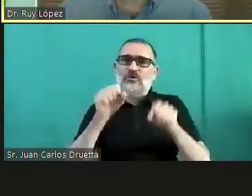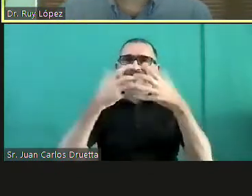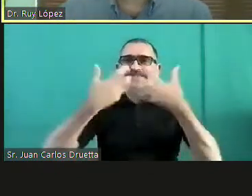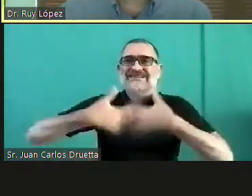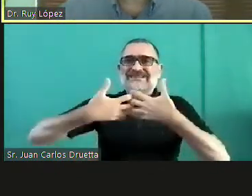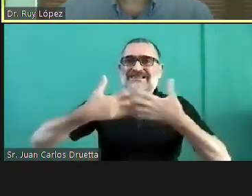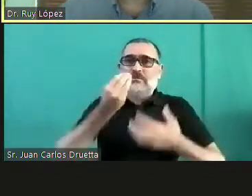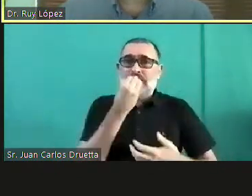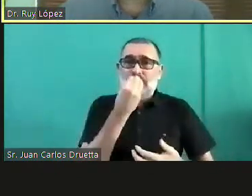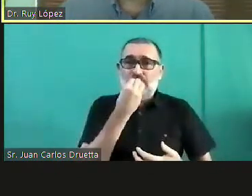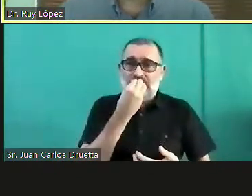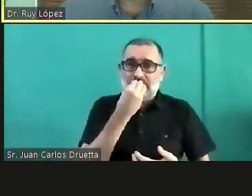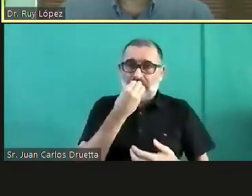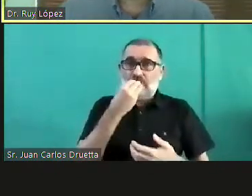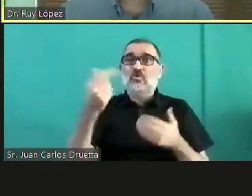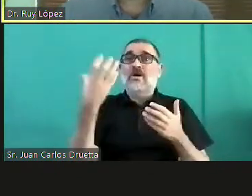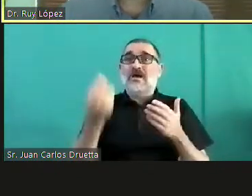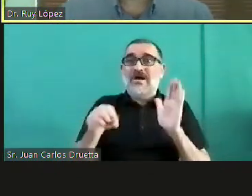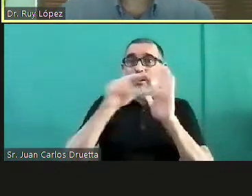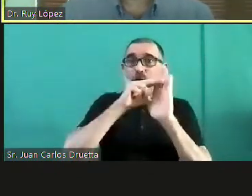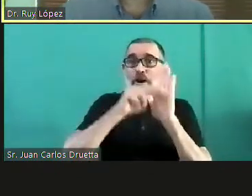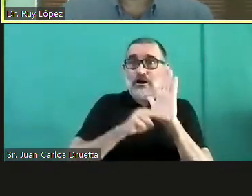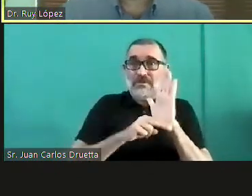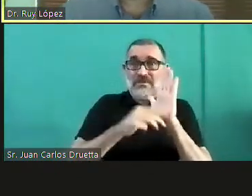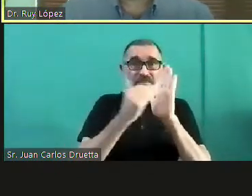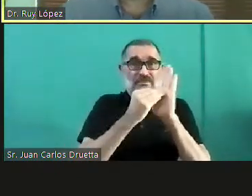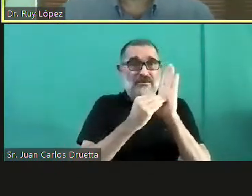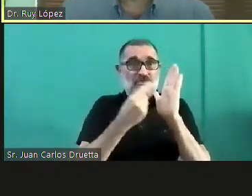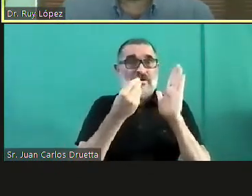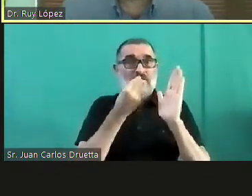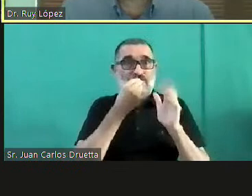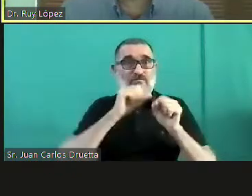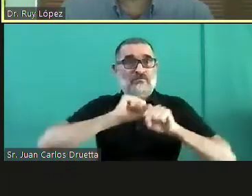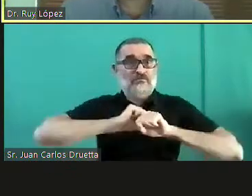of regulating